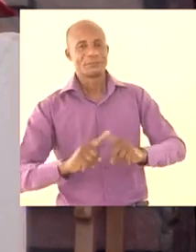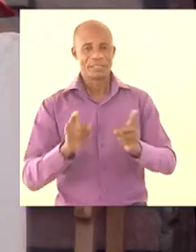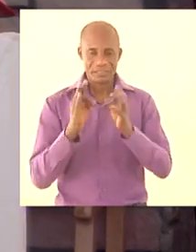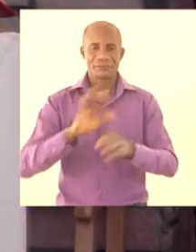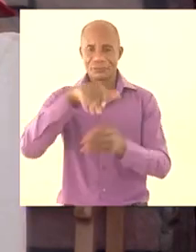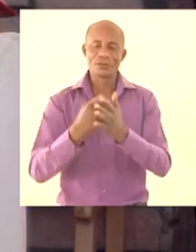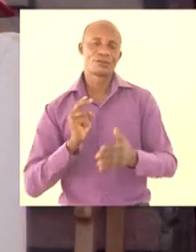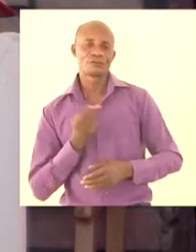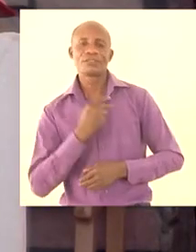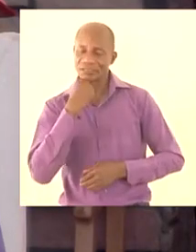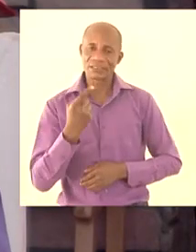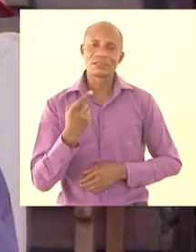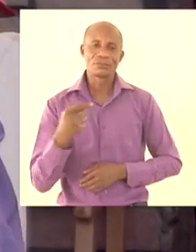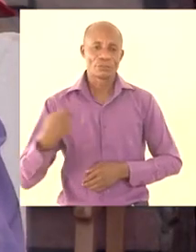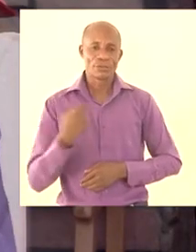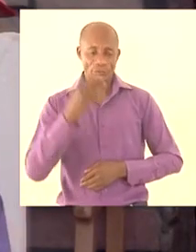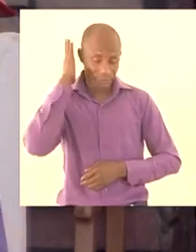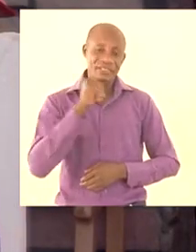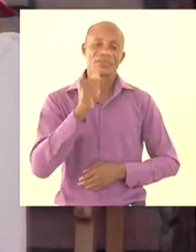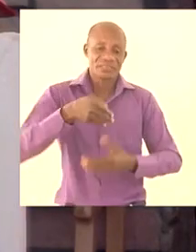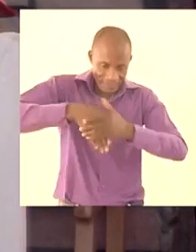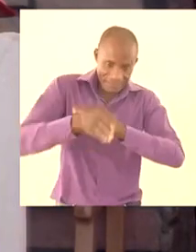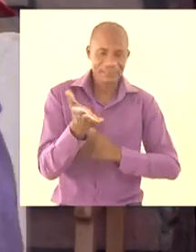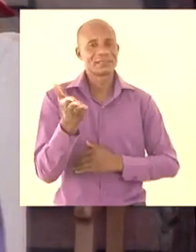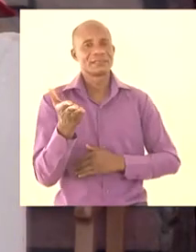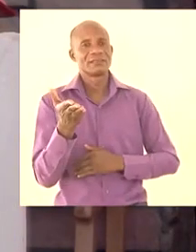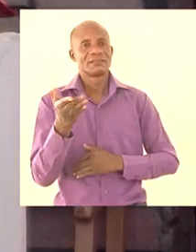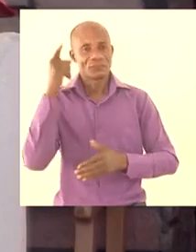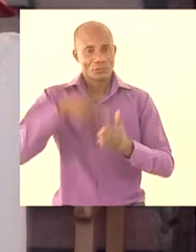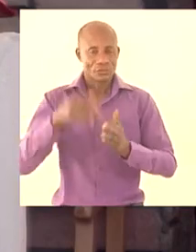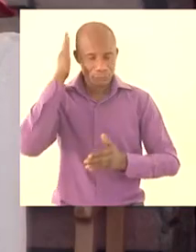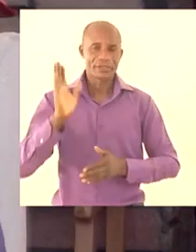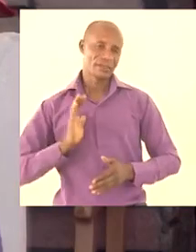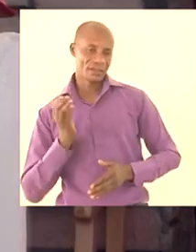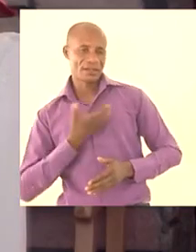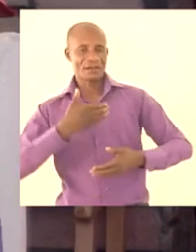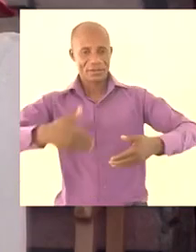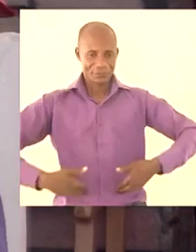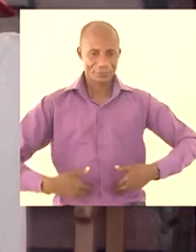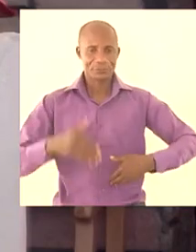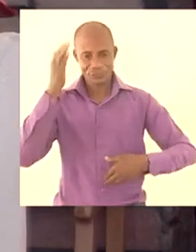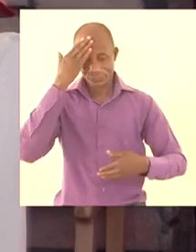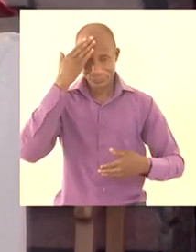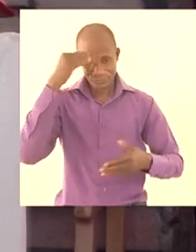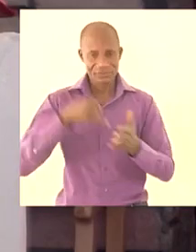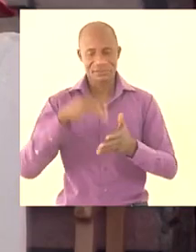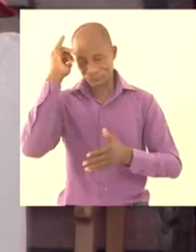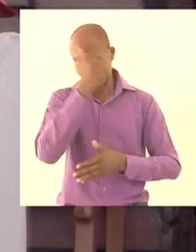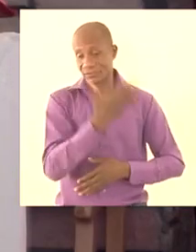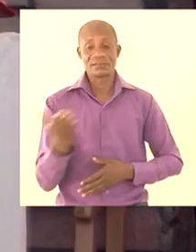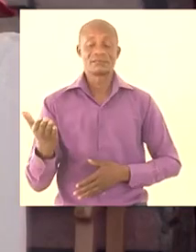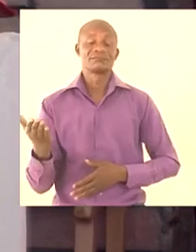to social media, what will dominate the place? And what our young people will know are the nonsense things that we are talking